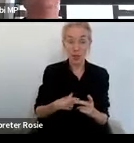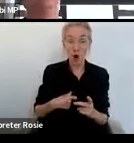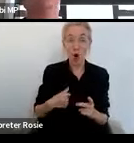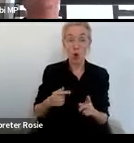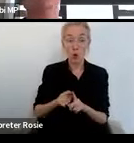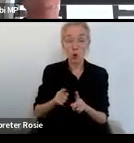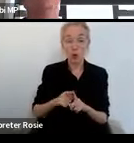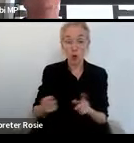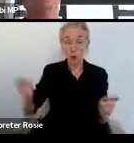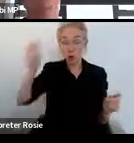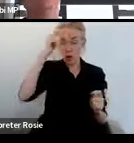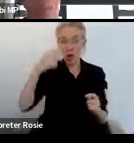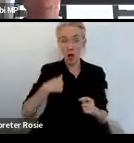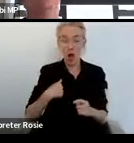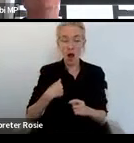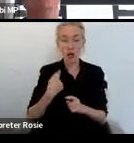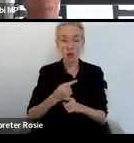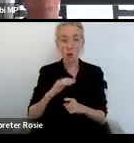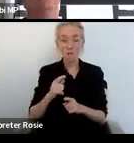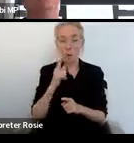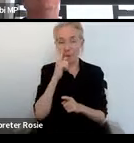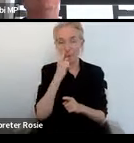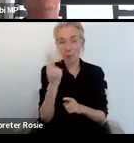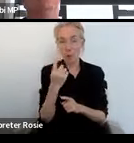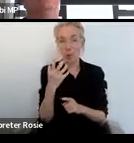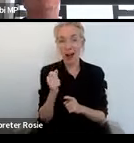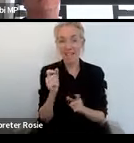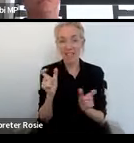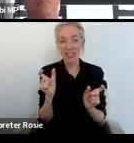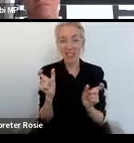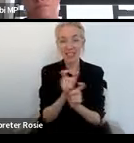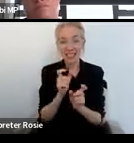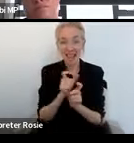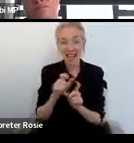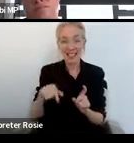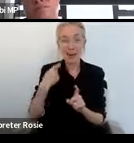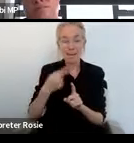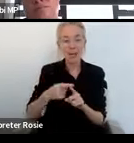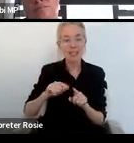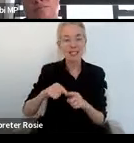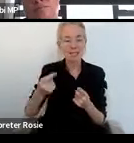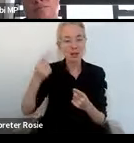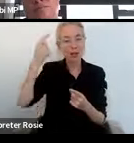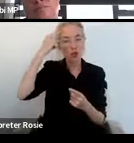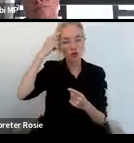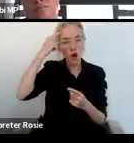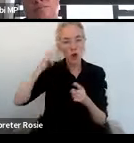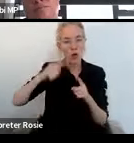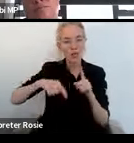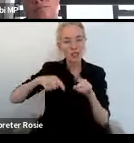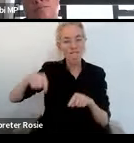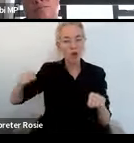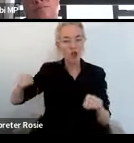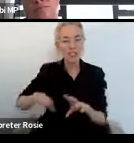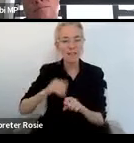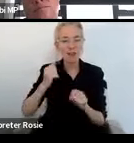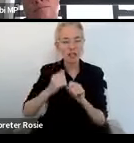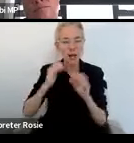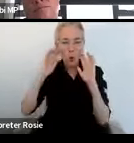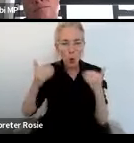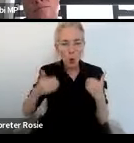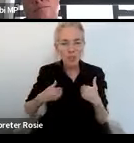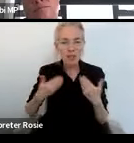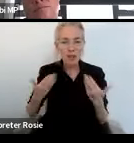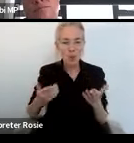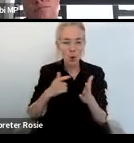who are not only dyslexic, but might have other neurodiversities, because we have a lot of experience in that space. I'm also speaking from the